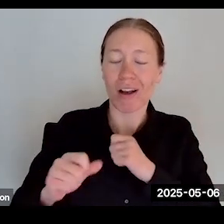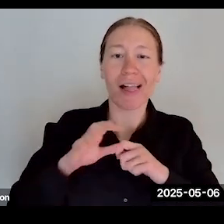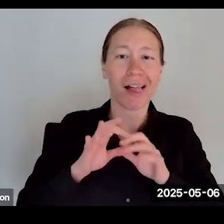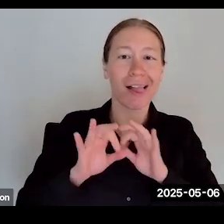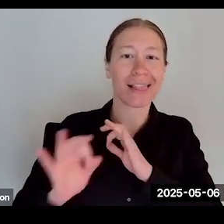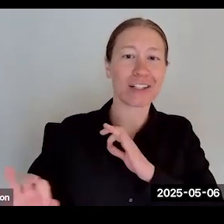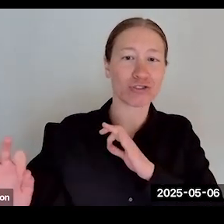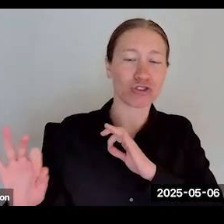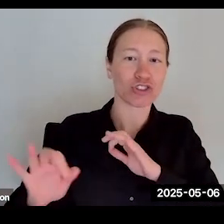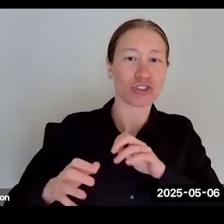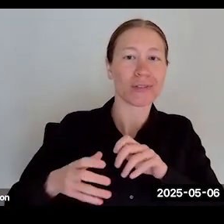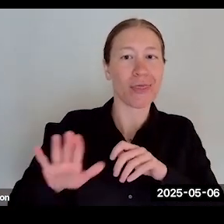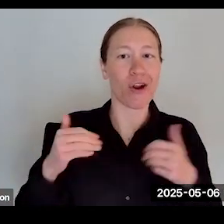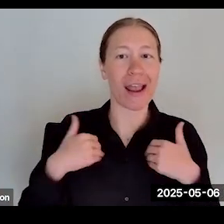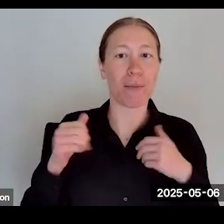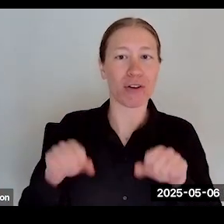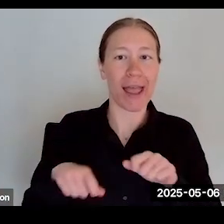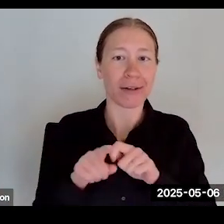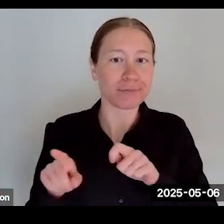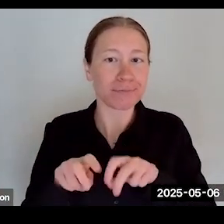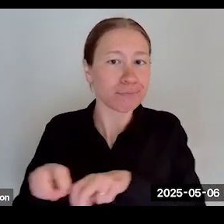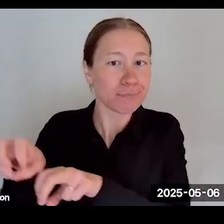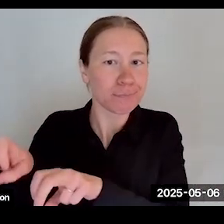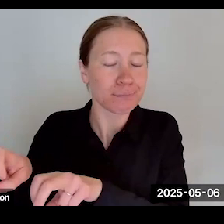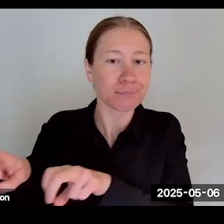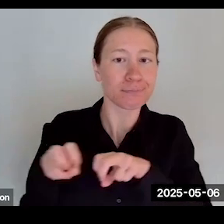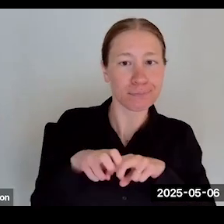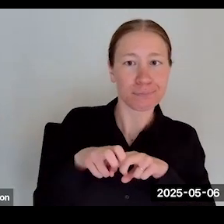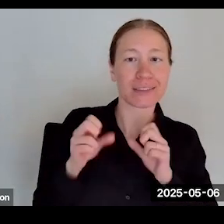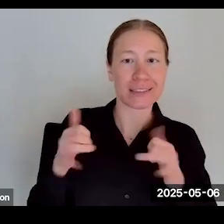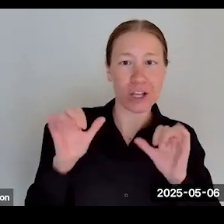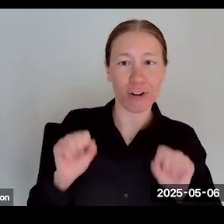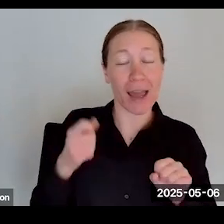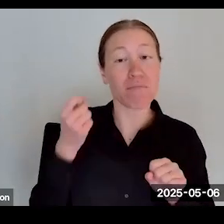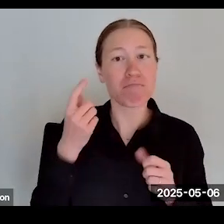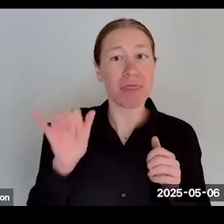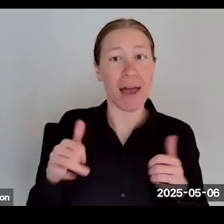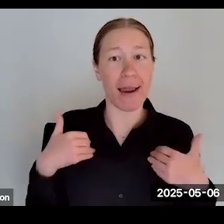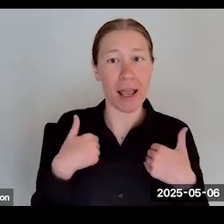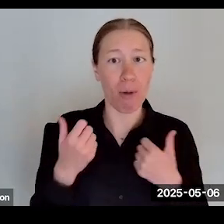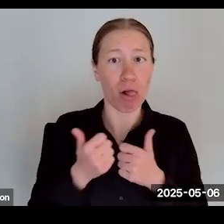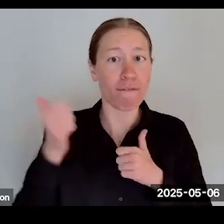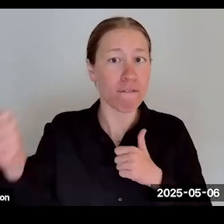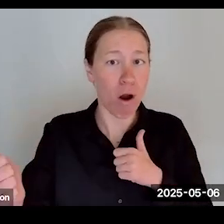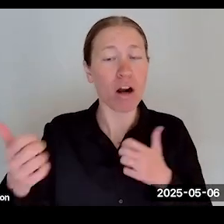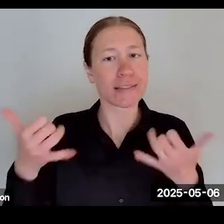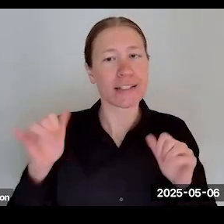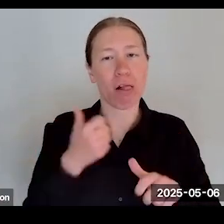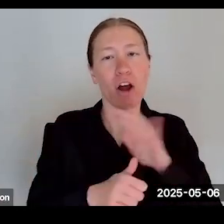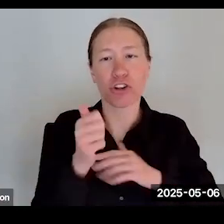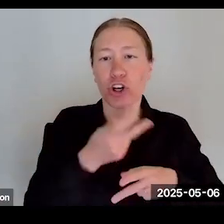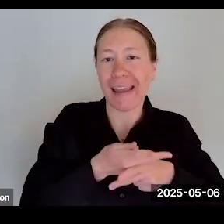or retrieve items. But even if that animal is far away, it's still under the care and control of its handler.